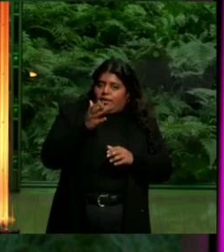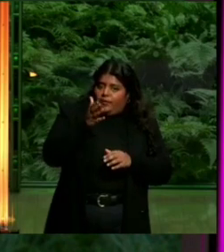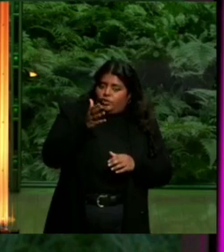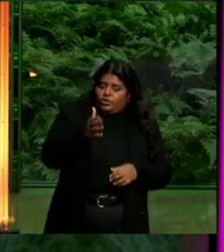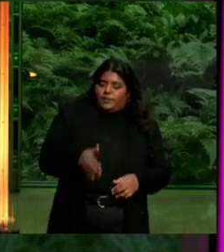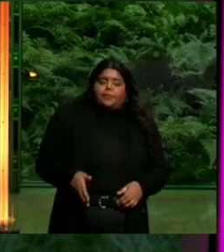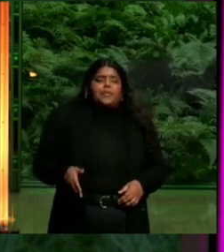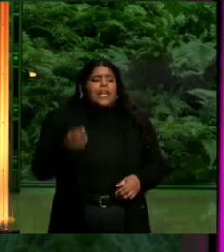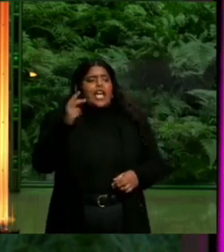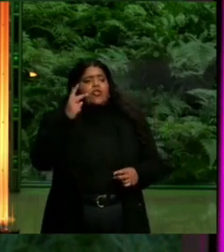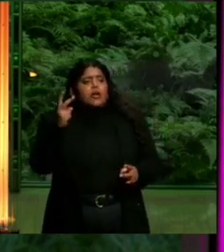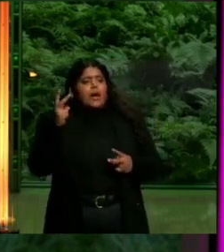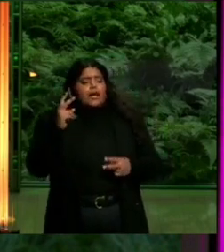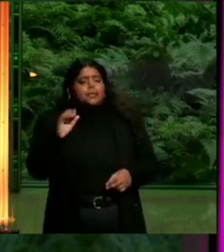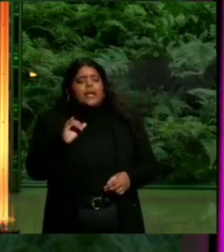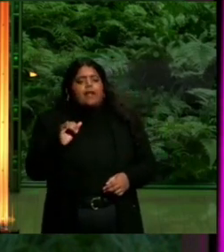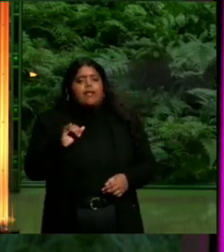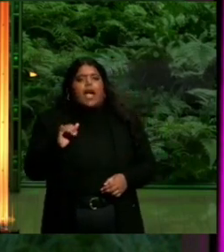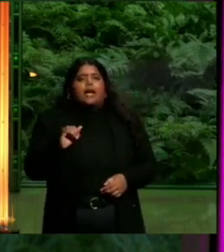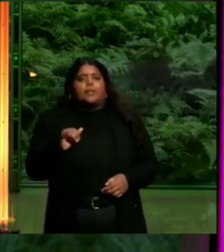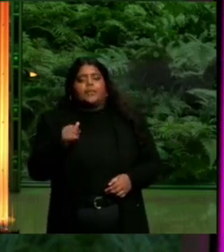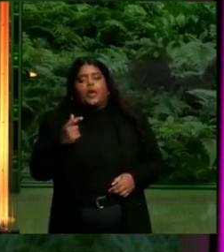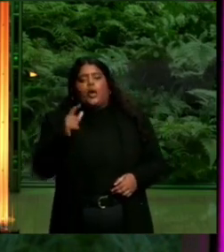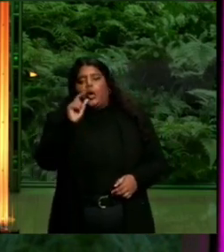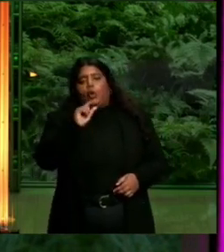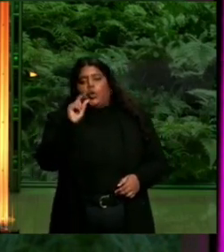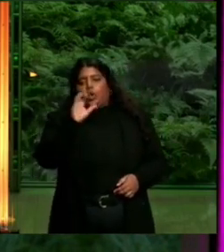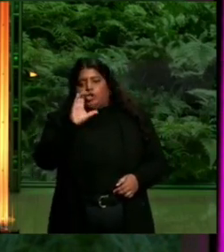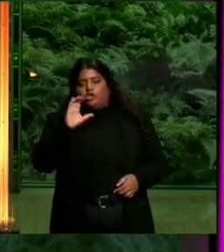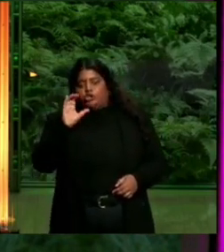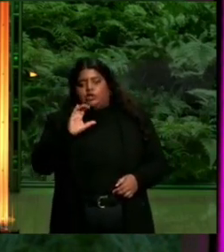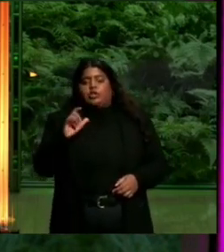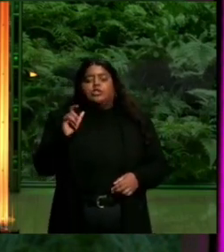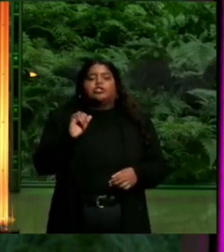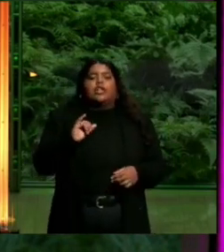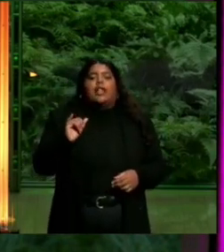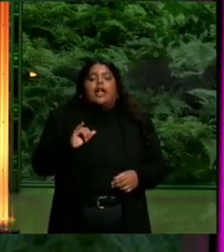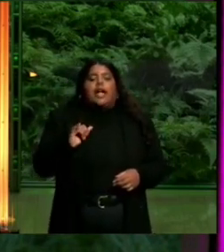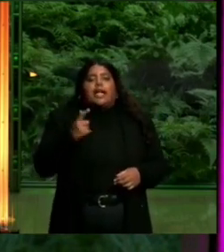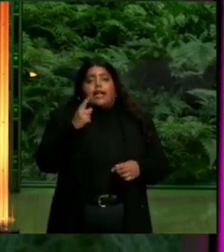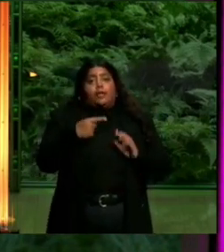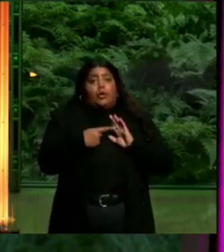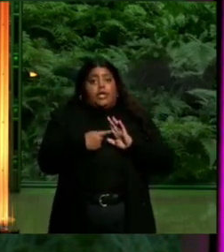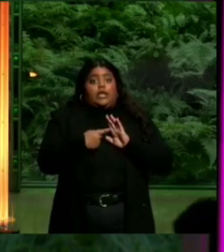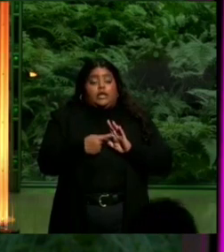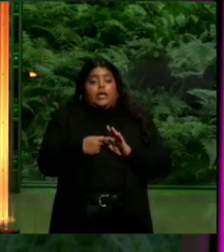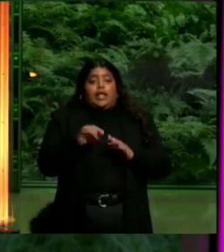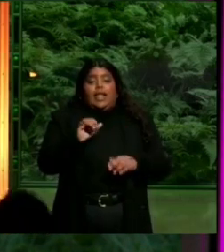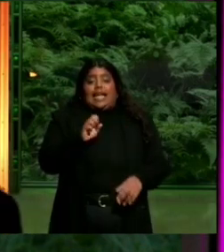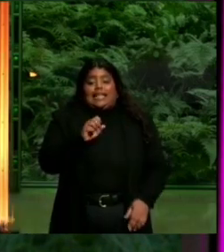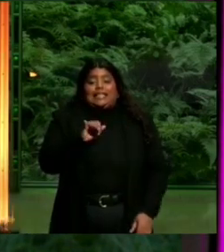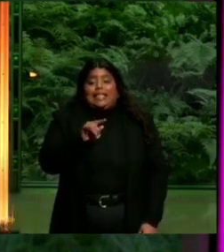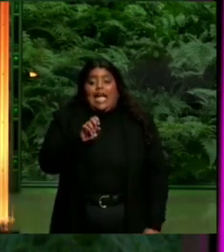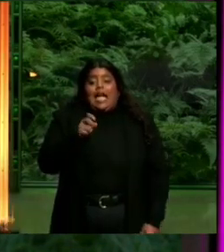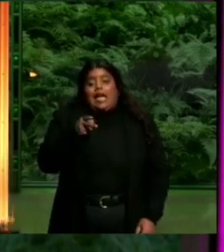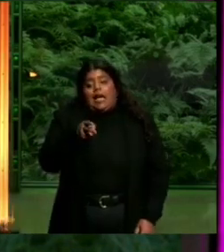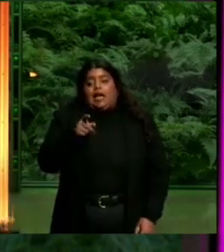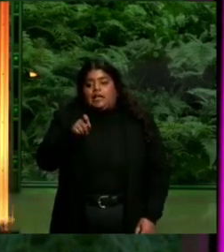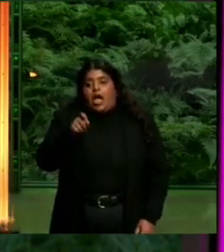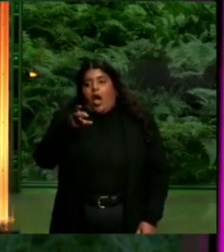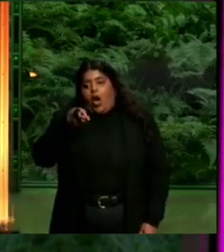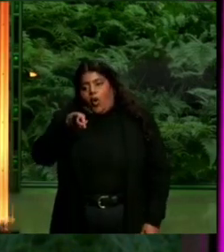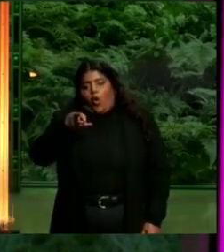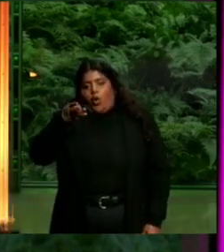if you can use Google search in a much smarter way, so for example, you can use like the site.colon or file type or file